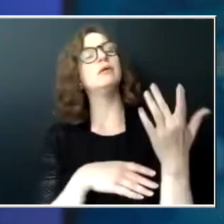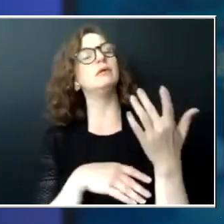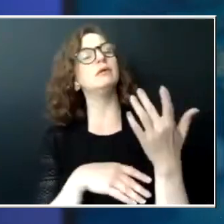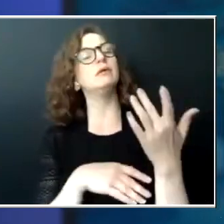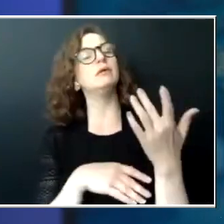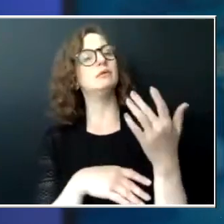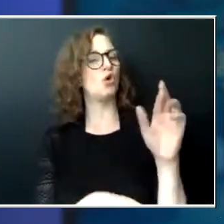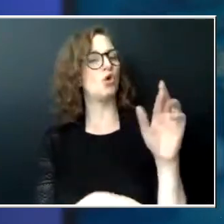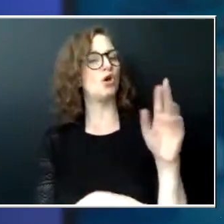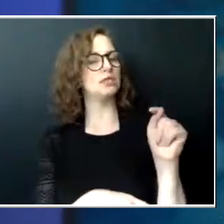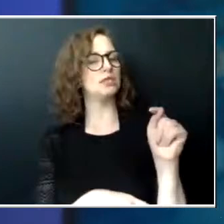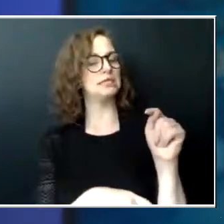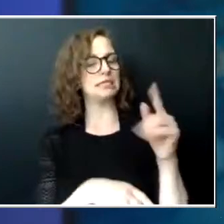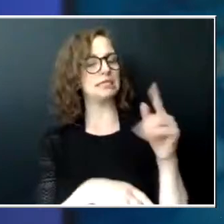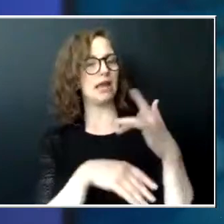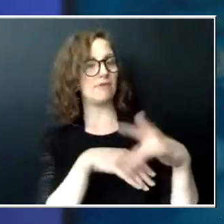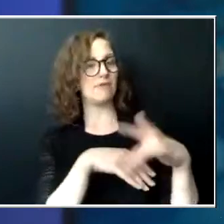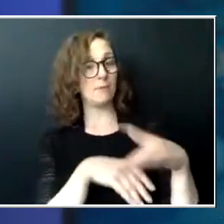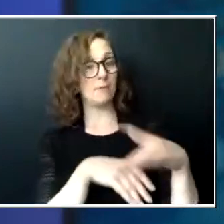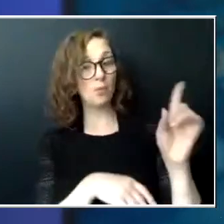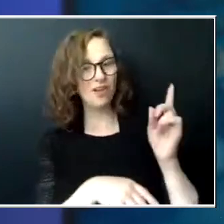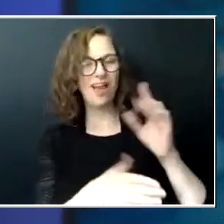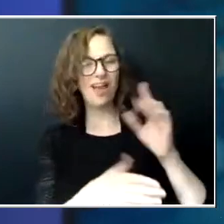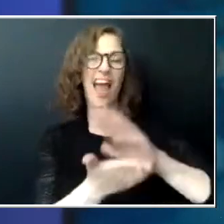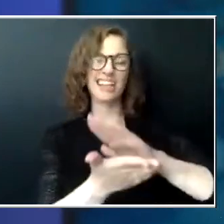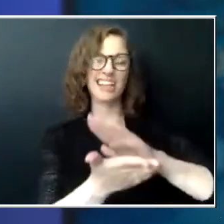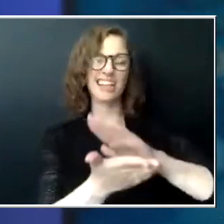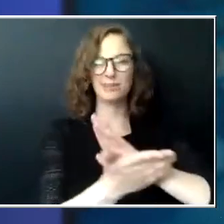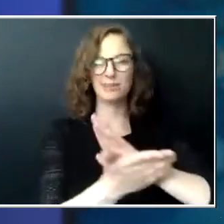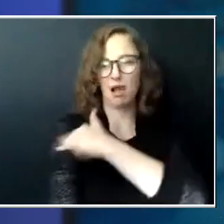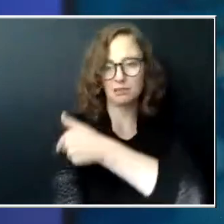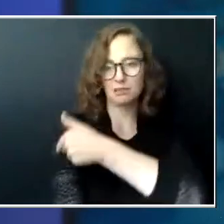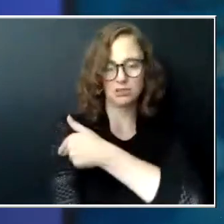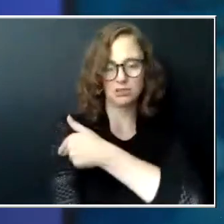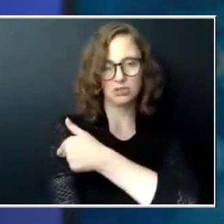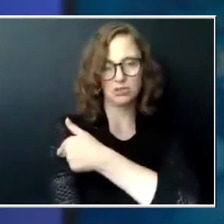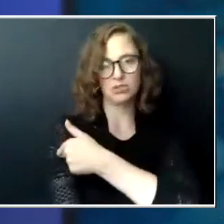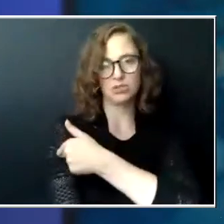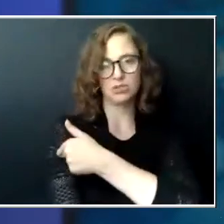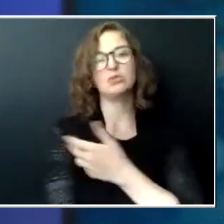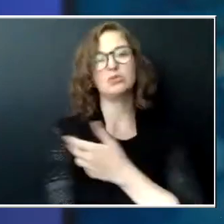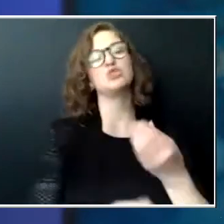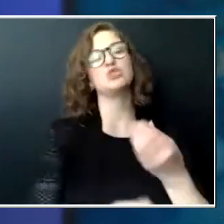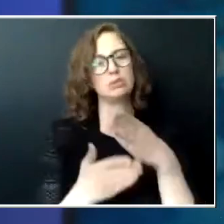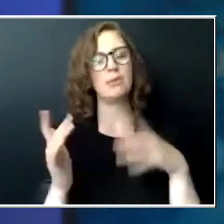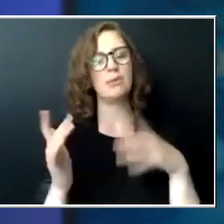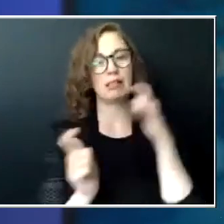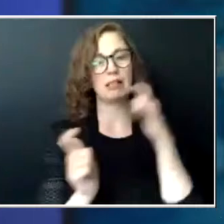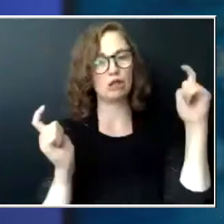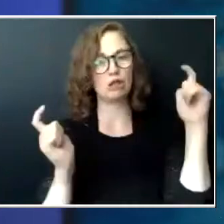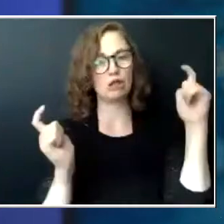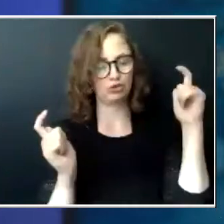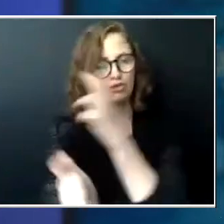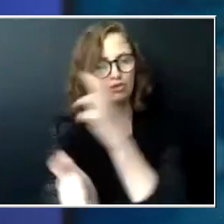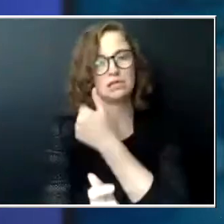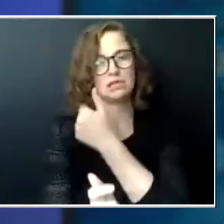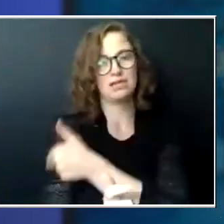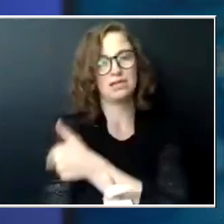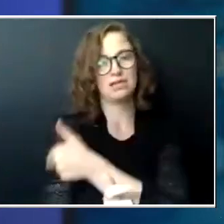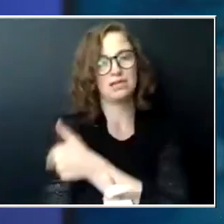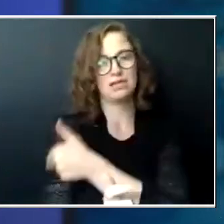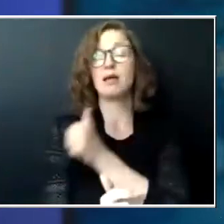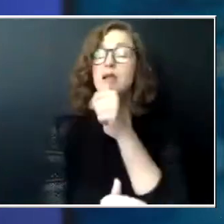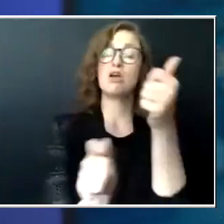restricted to to some of the larger centers. So not every office will be able to offer CAR T, but they can